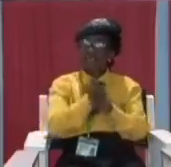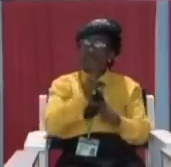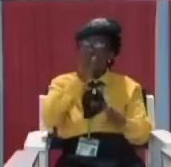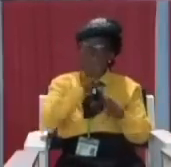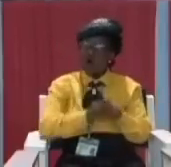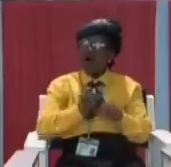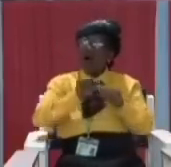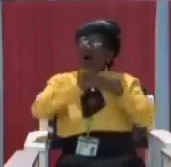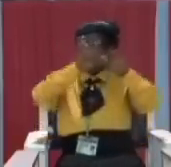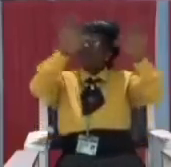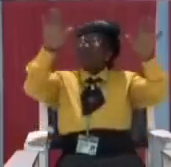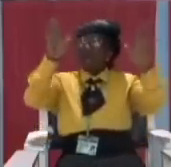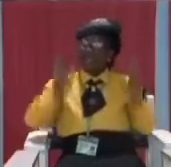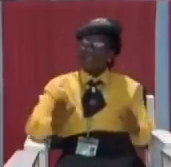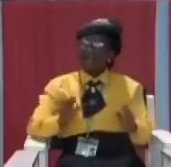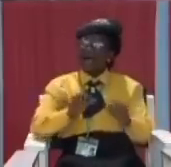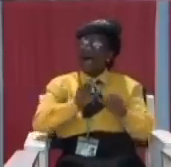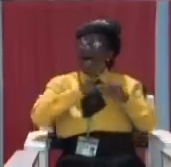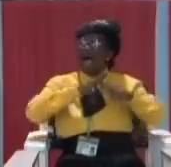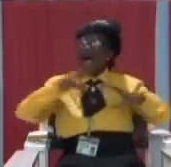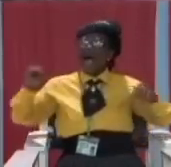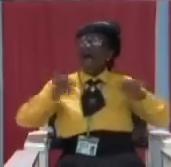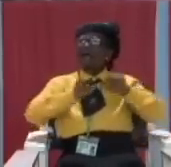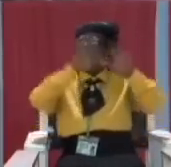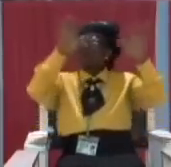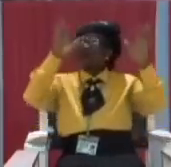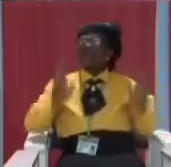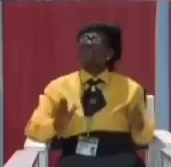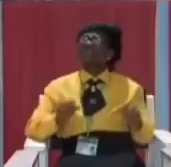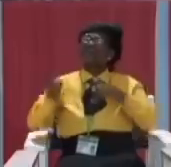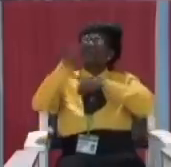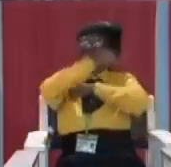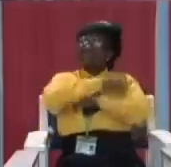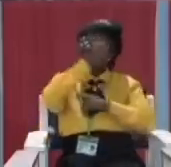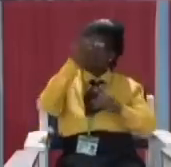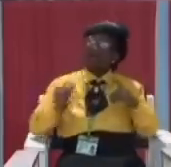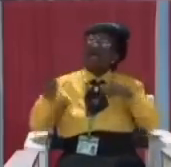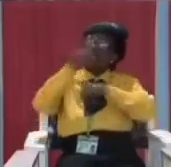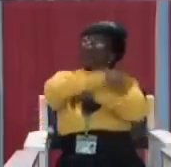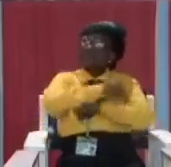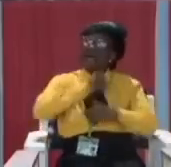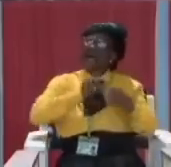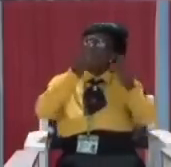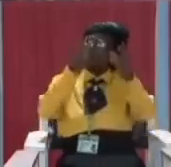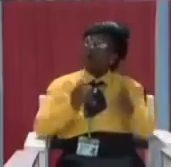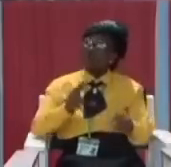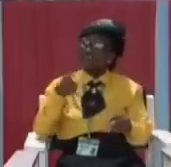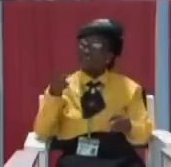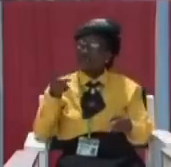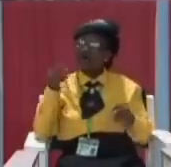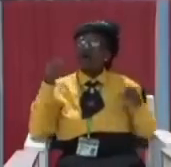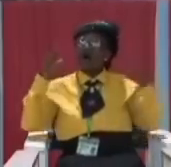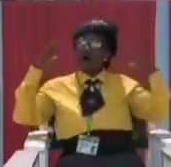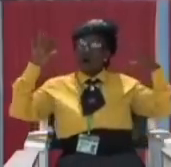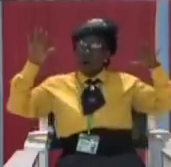day by day. I want a second wind. I want to be able to start afresh